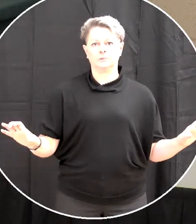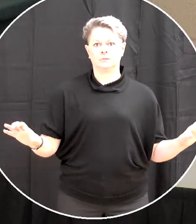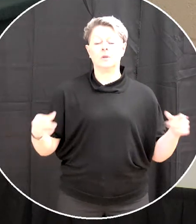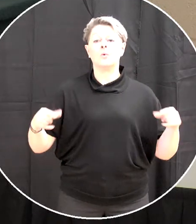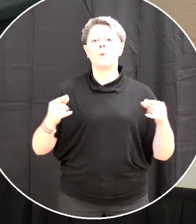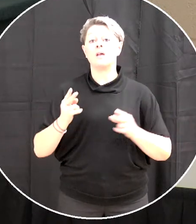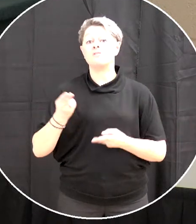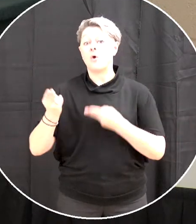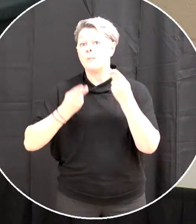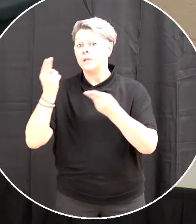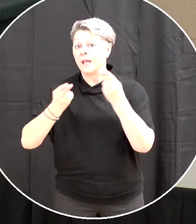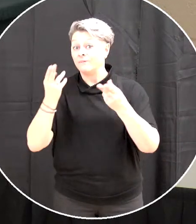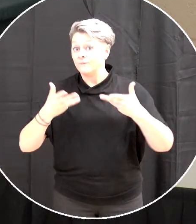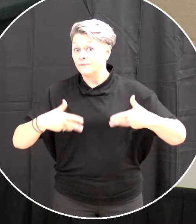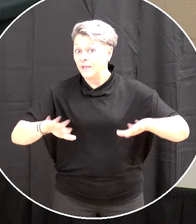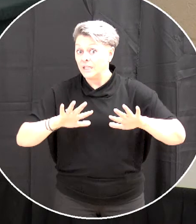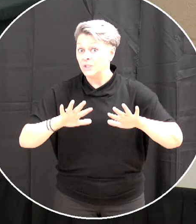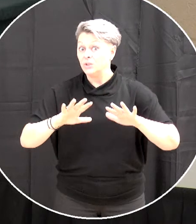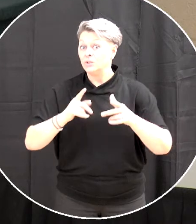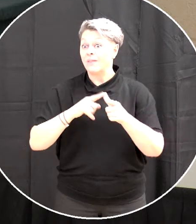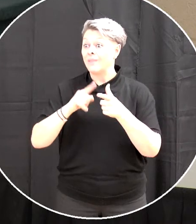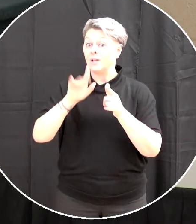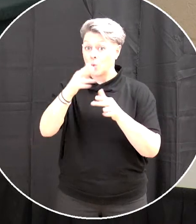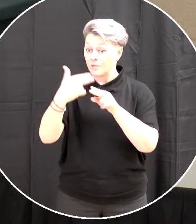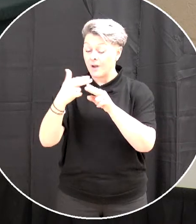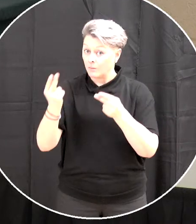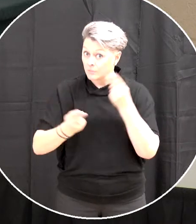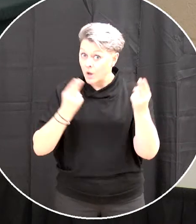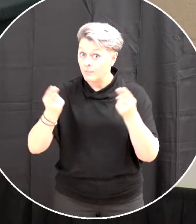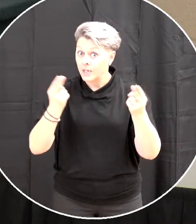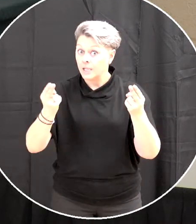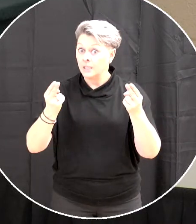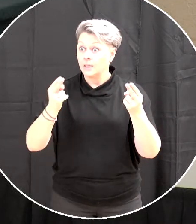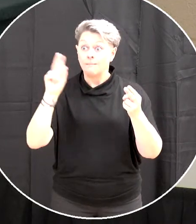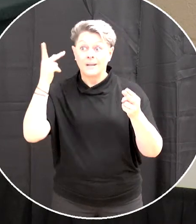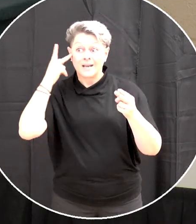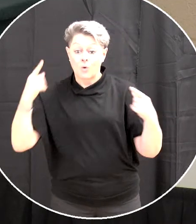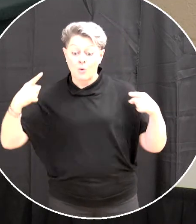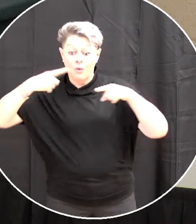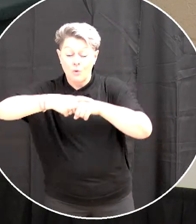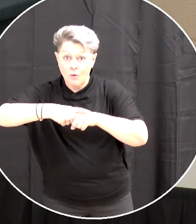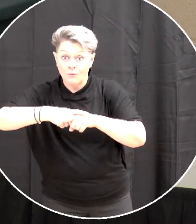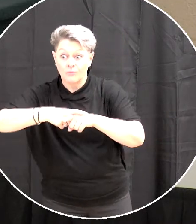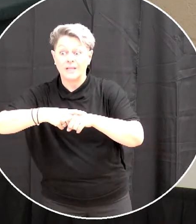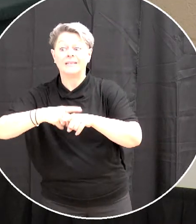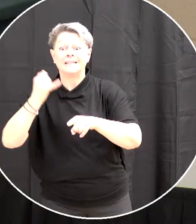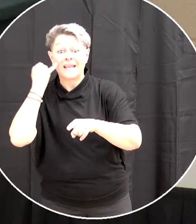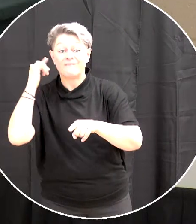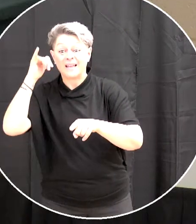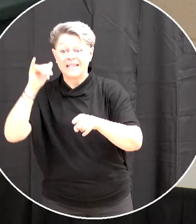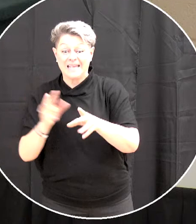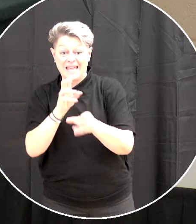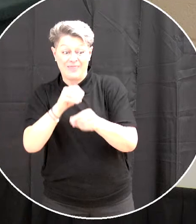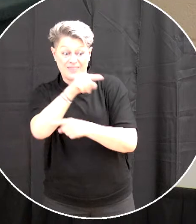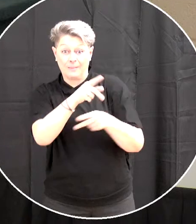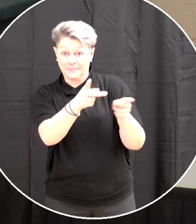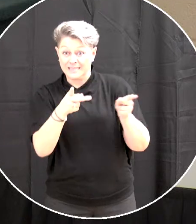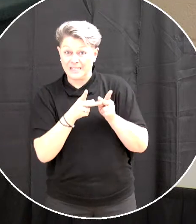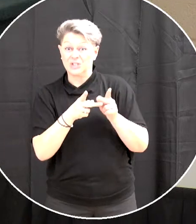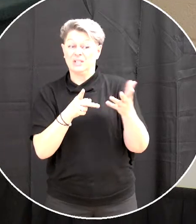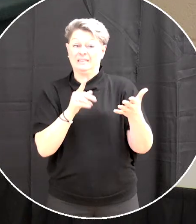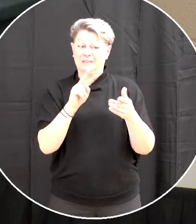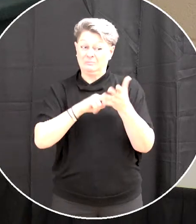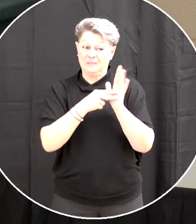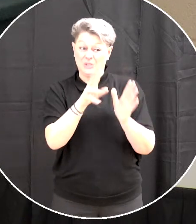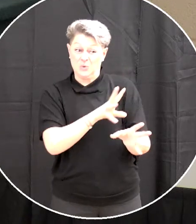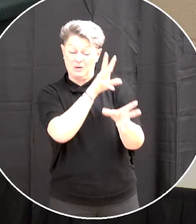nomination and you're nominated and you're in the open piece, there's political conflict of interest in being in that position and being a stakeholder on the